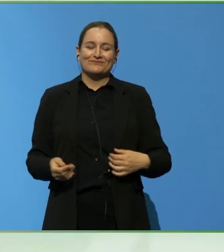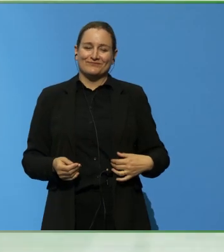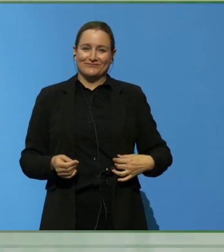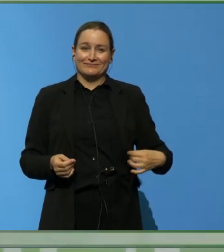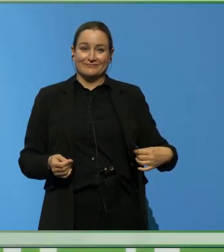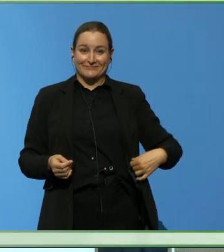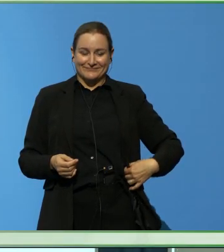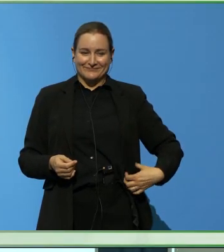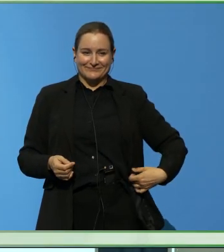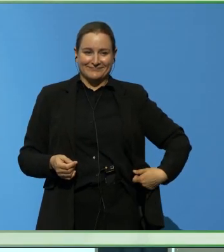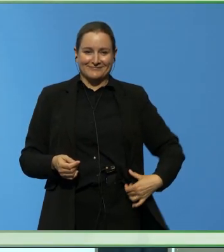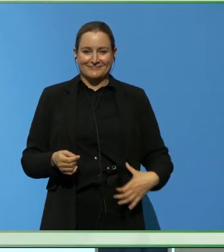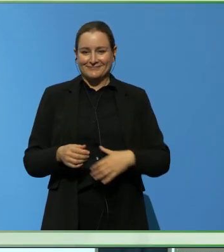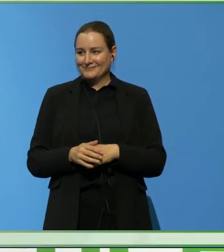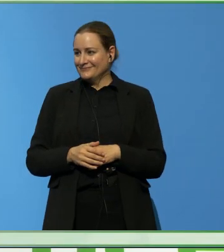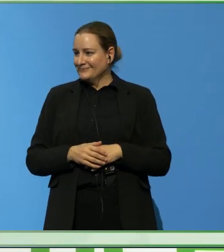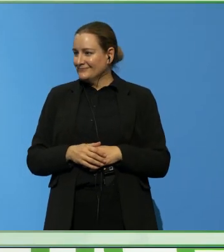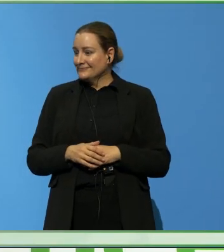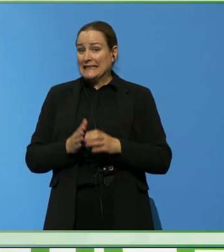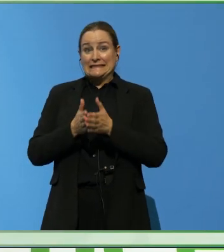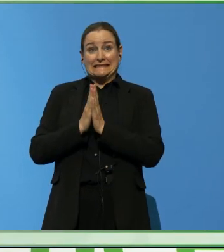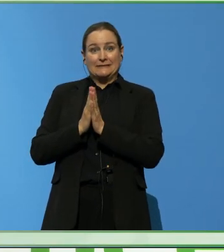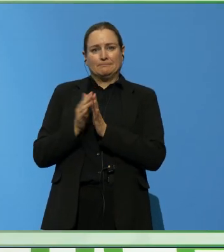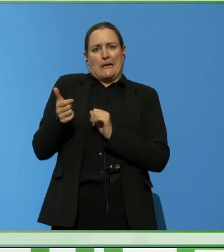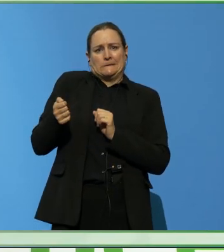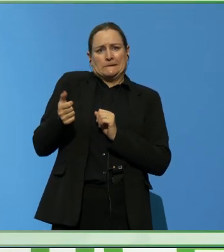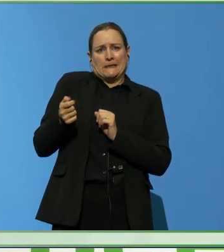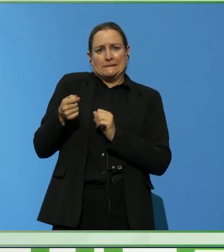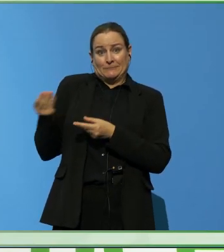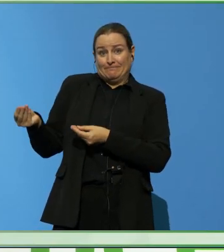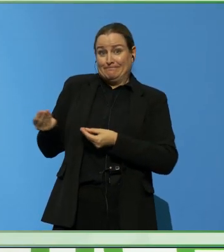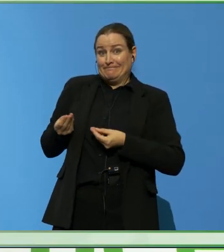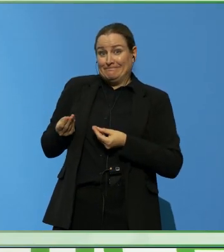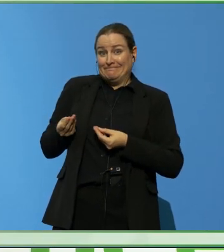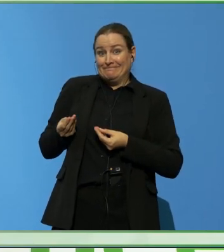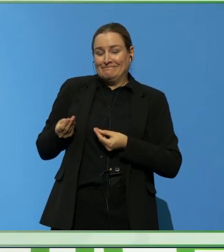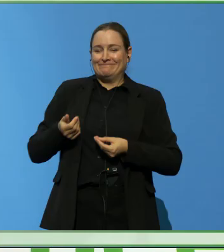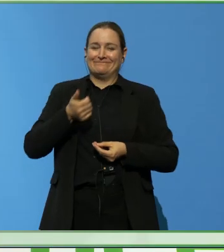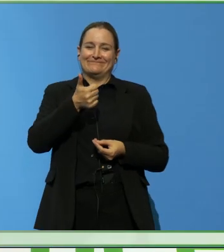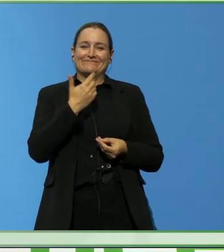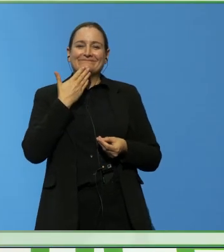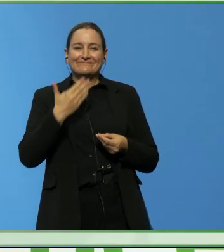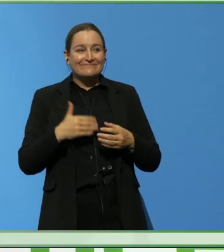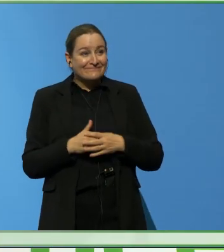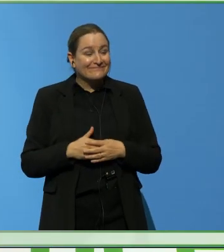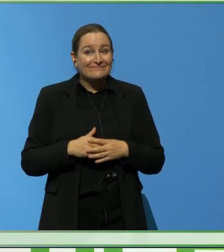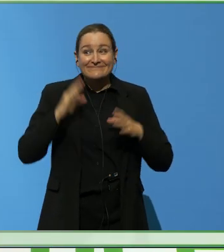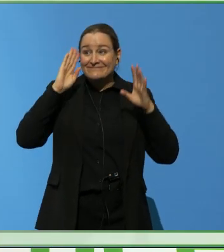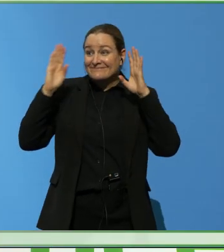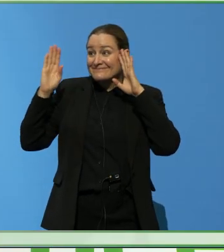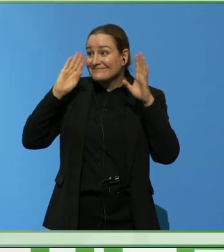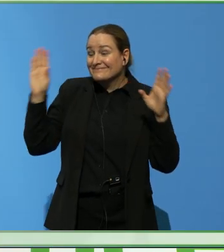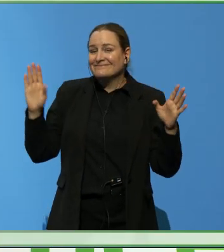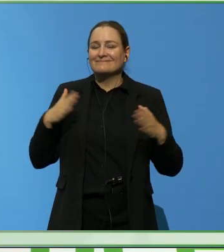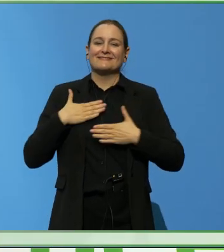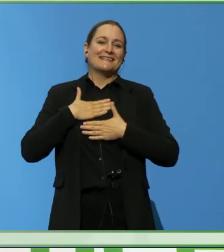Thank you so much. Can I get the clicker? Yep. Okay, super. Well, good morning, and it is a pleasure for me to